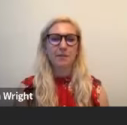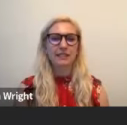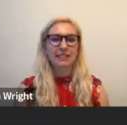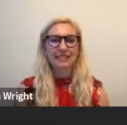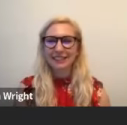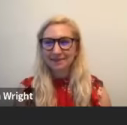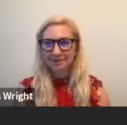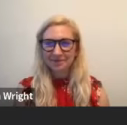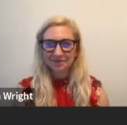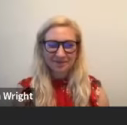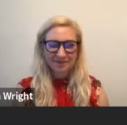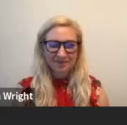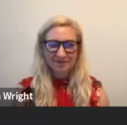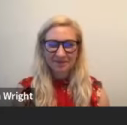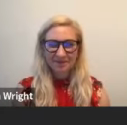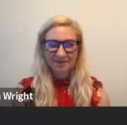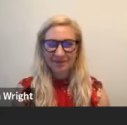I promise.